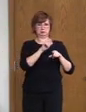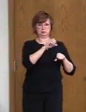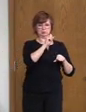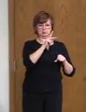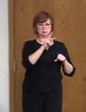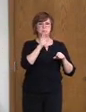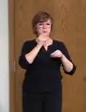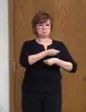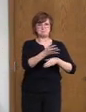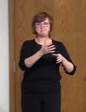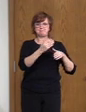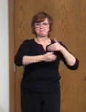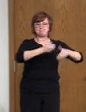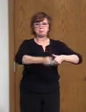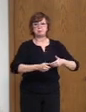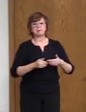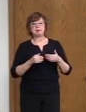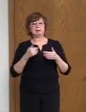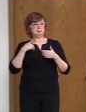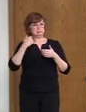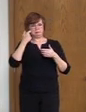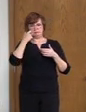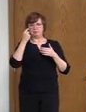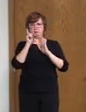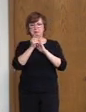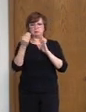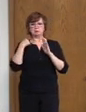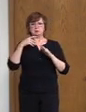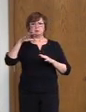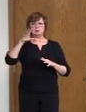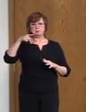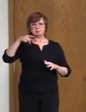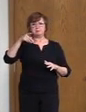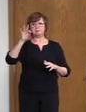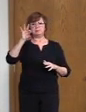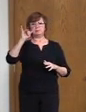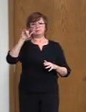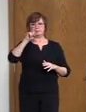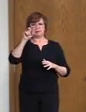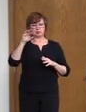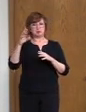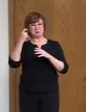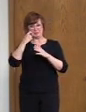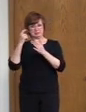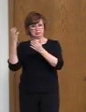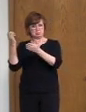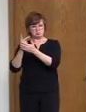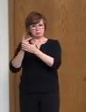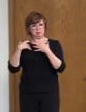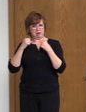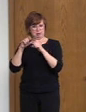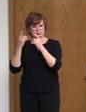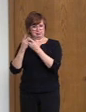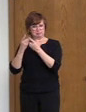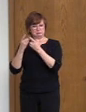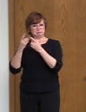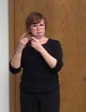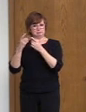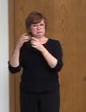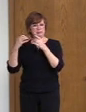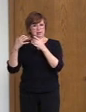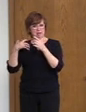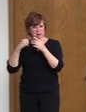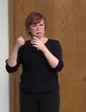in the last number of minutes, the Pfizer vaccine has been approved by Health Canada today, and now we expect to begin receiving